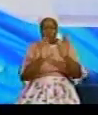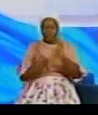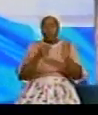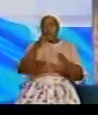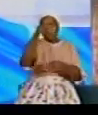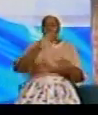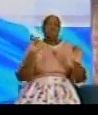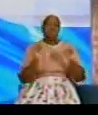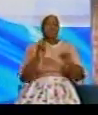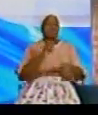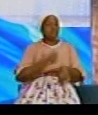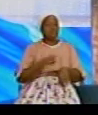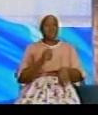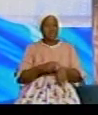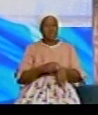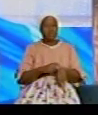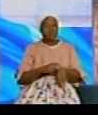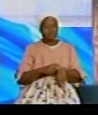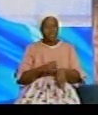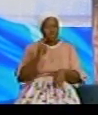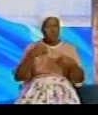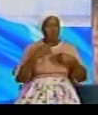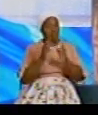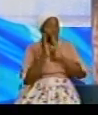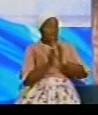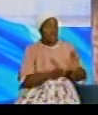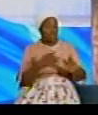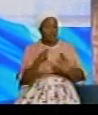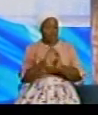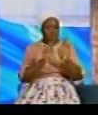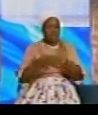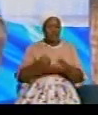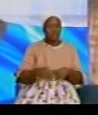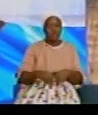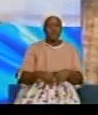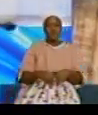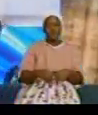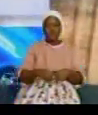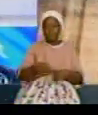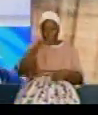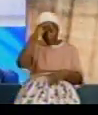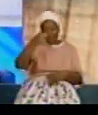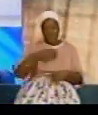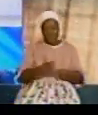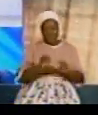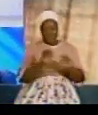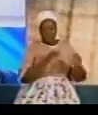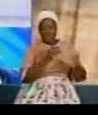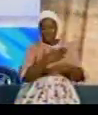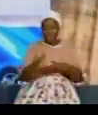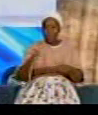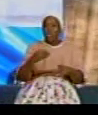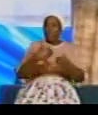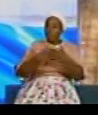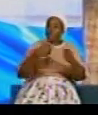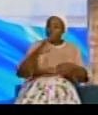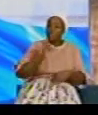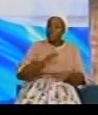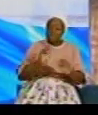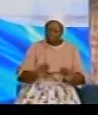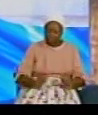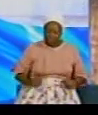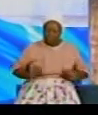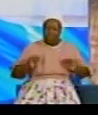at the same time. You have to reject the commandment of God and lay that aside before you can give your heart and